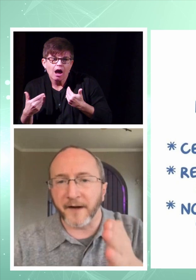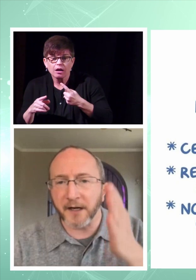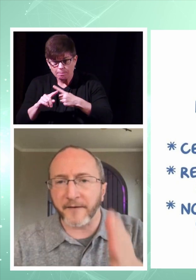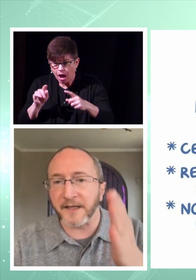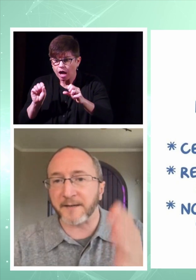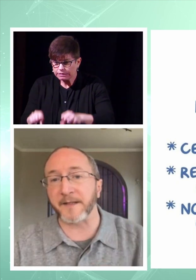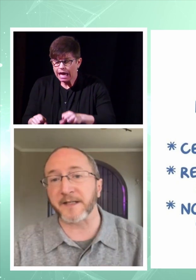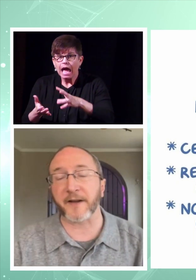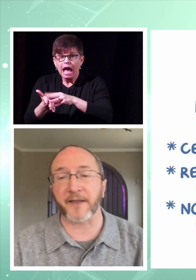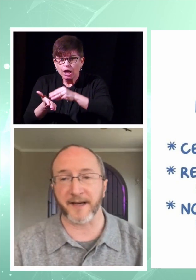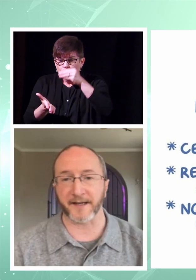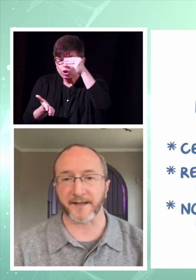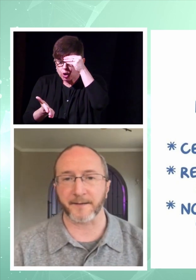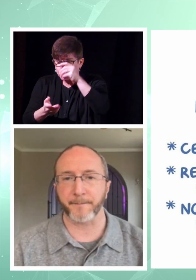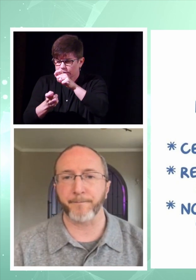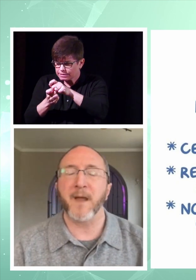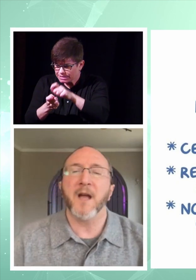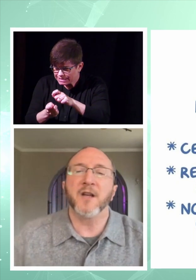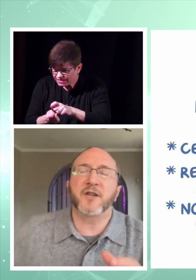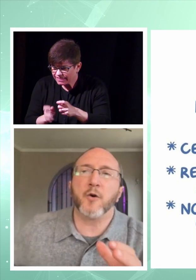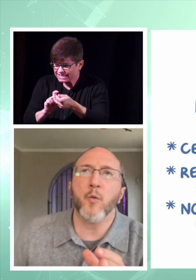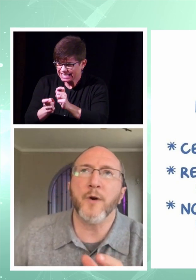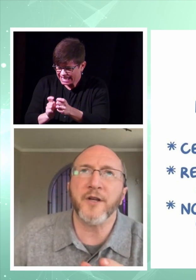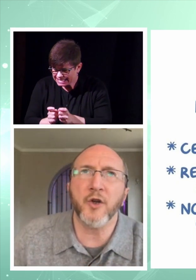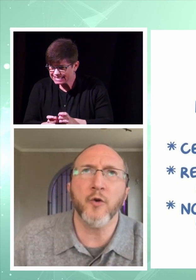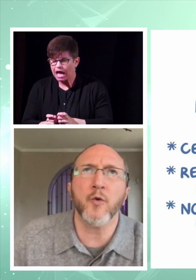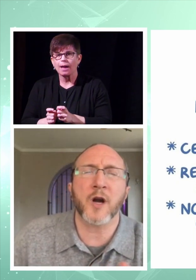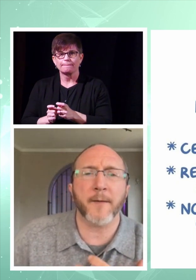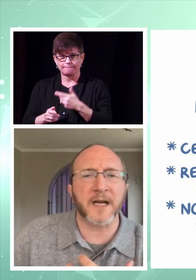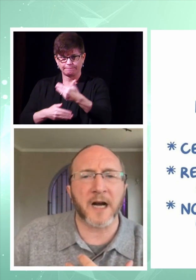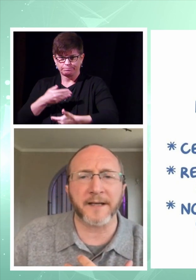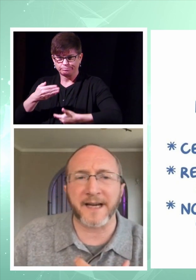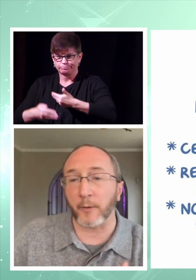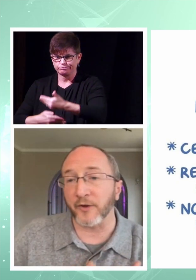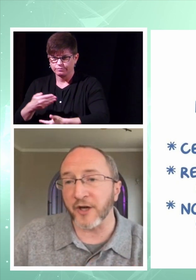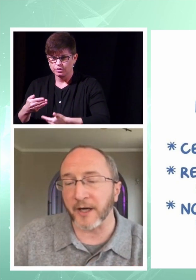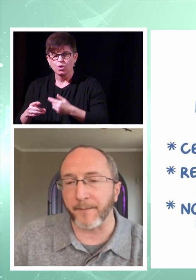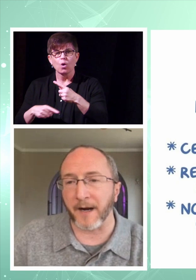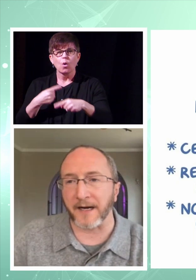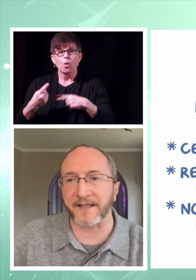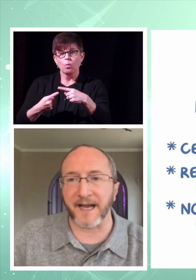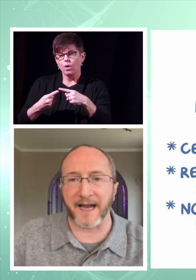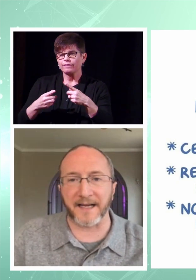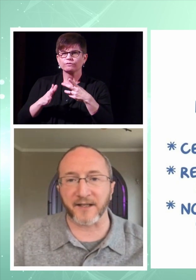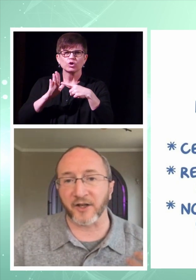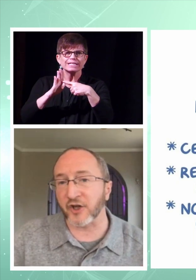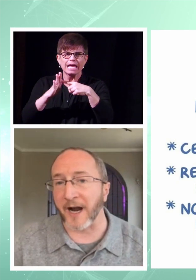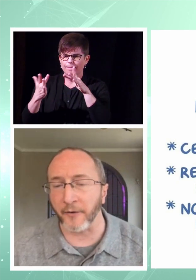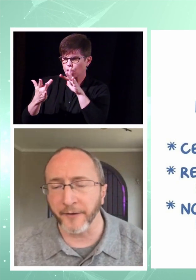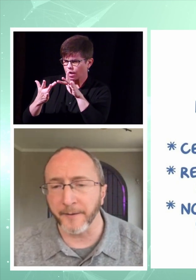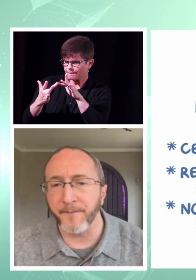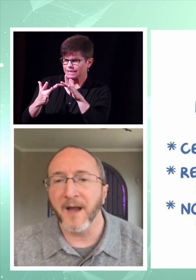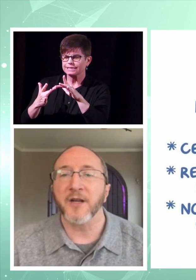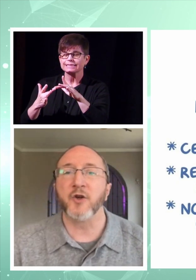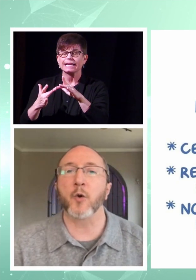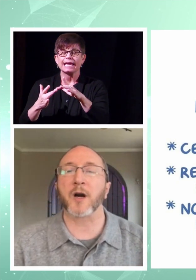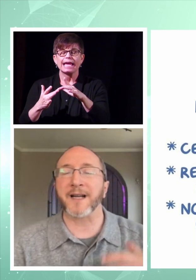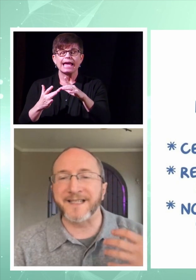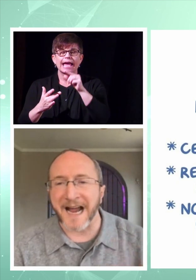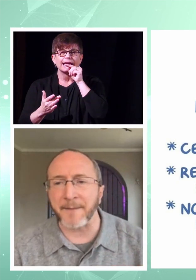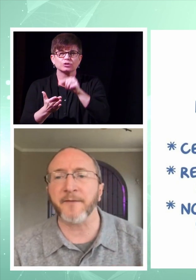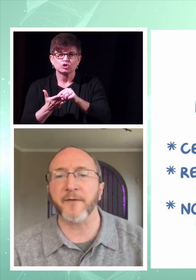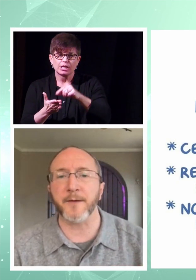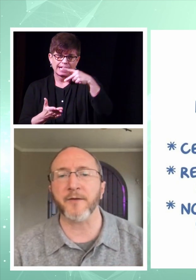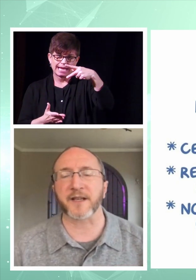learn very, very specific things. So when you come in contact with chickenpox as a child,